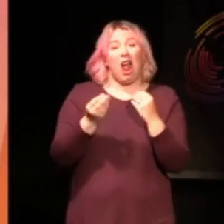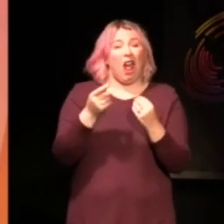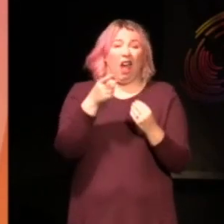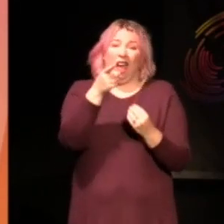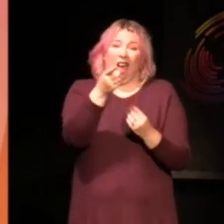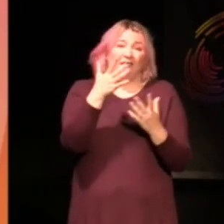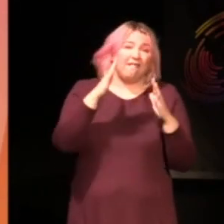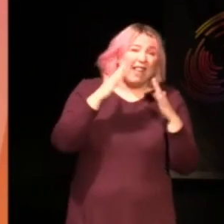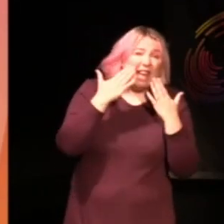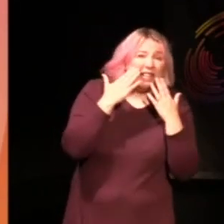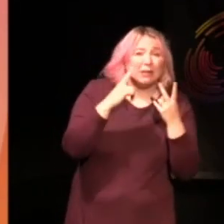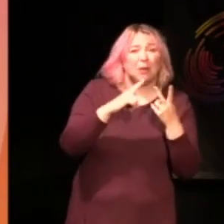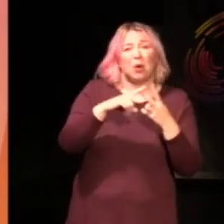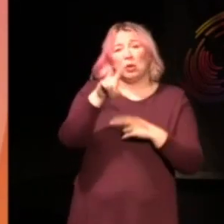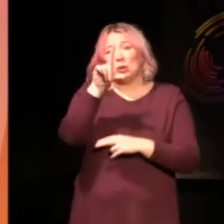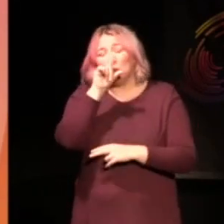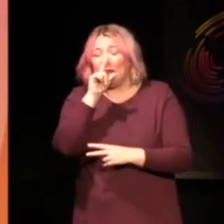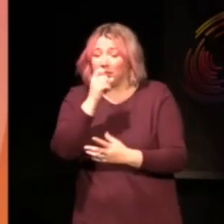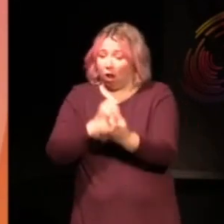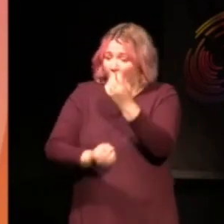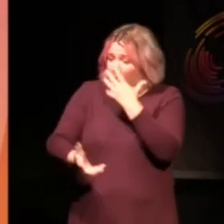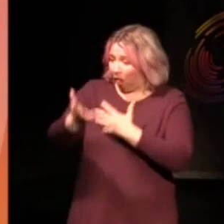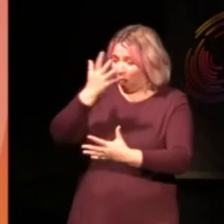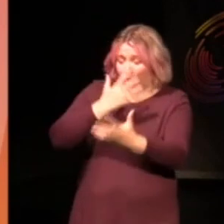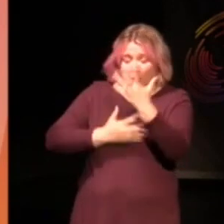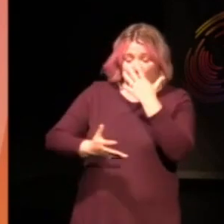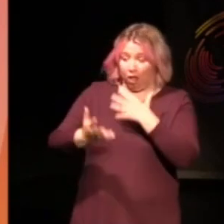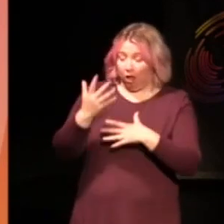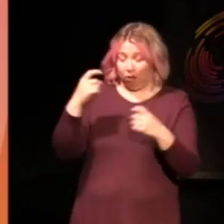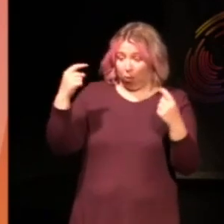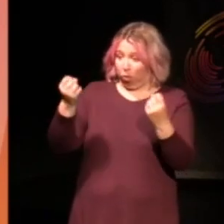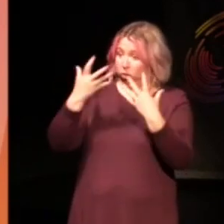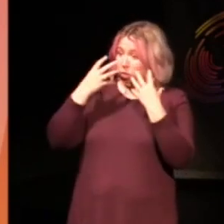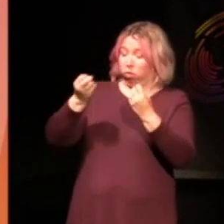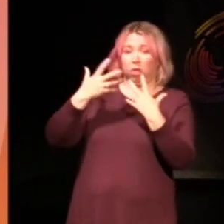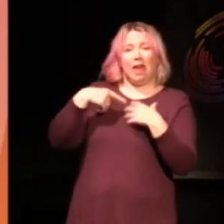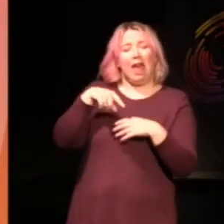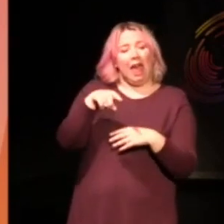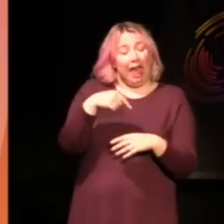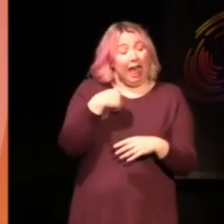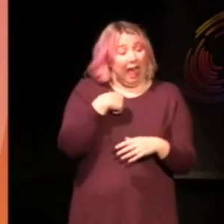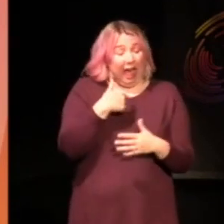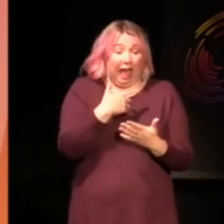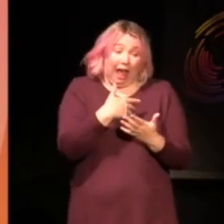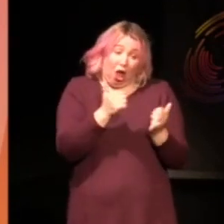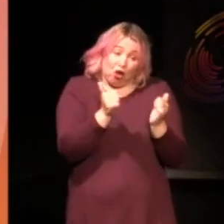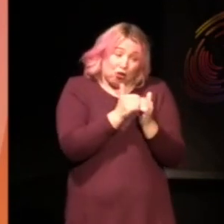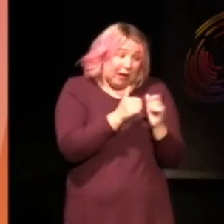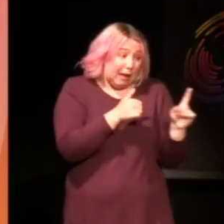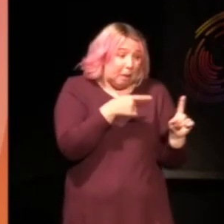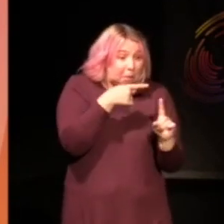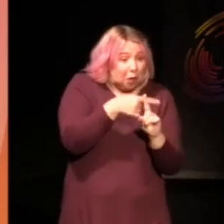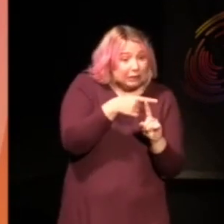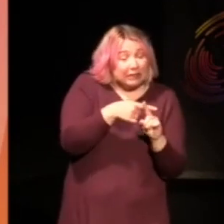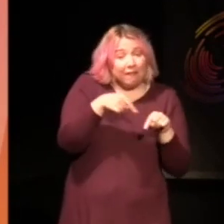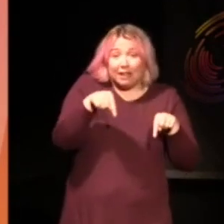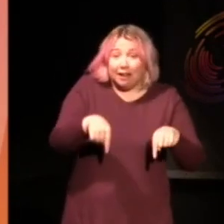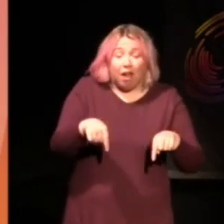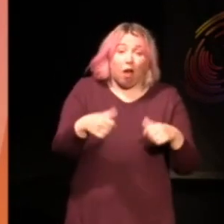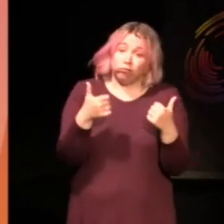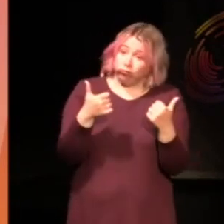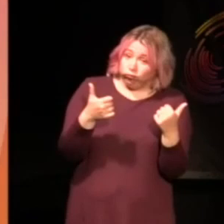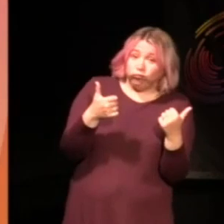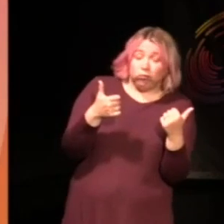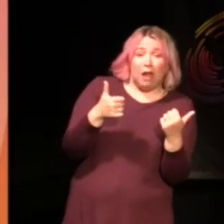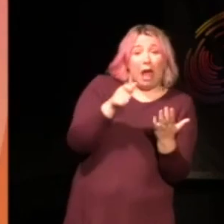for any of this. I share also your positive comments about this country. I also, as a writer,